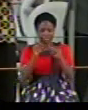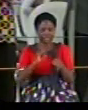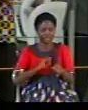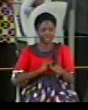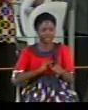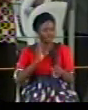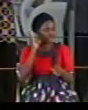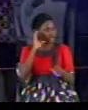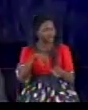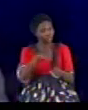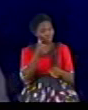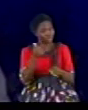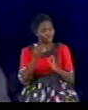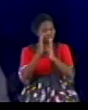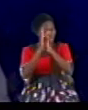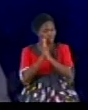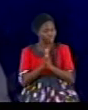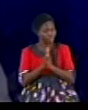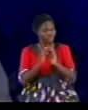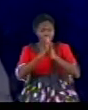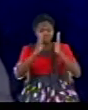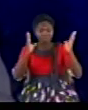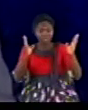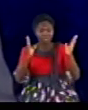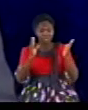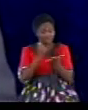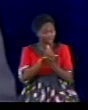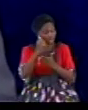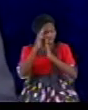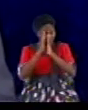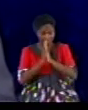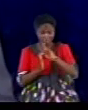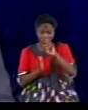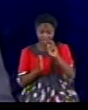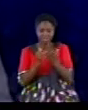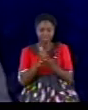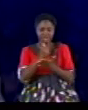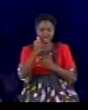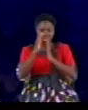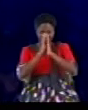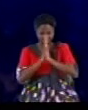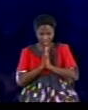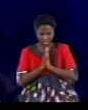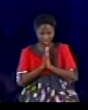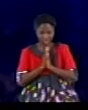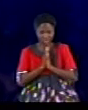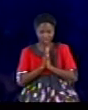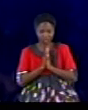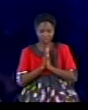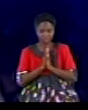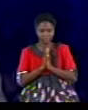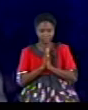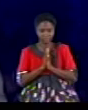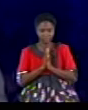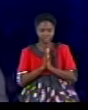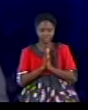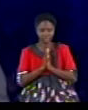hear another big amen? Can I hear